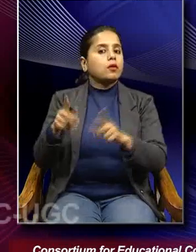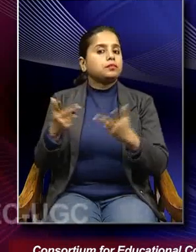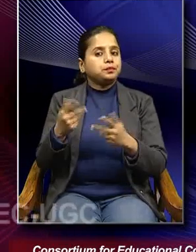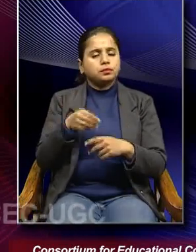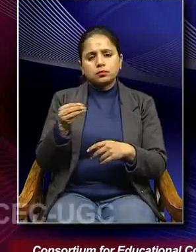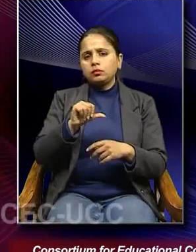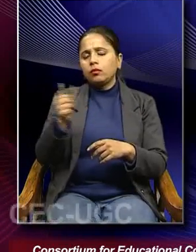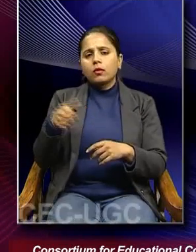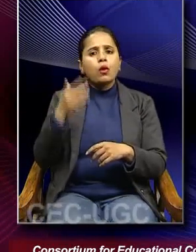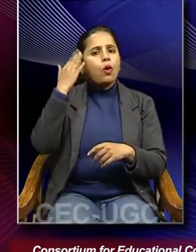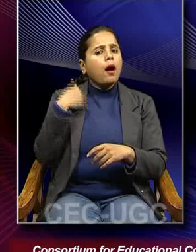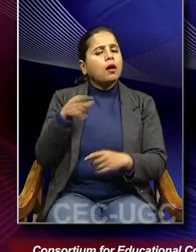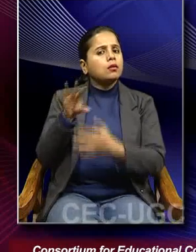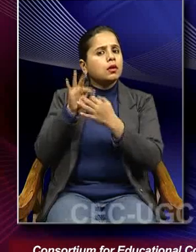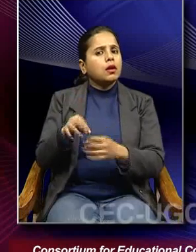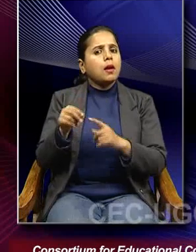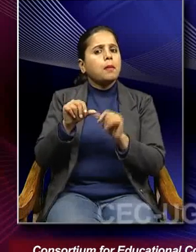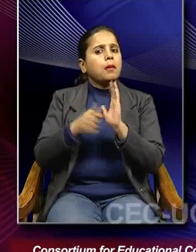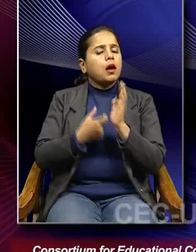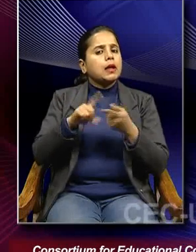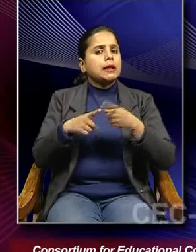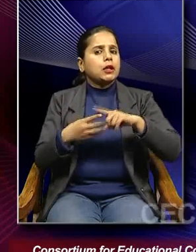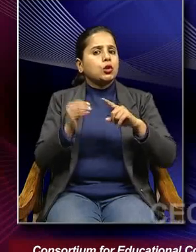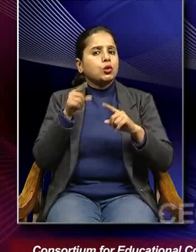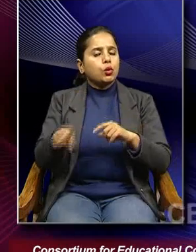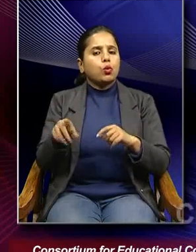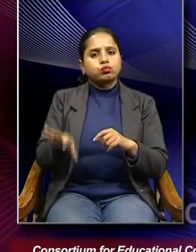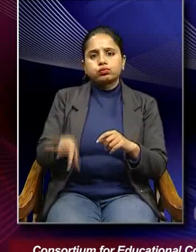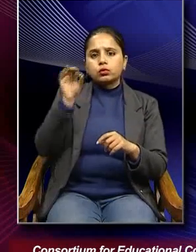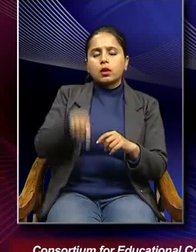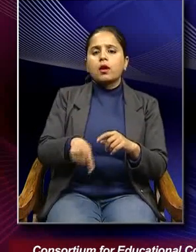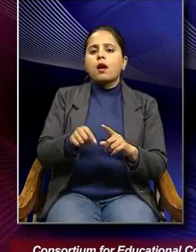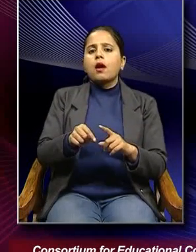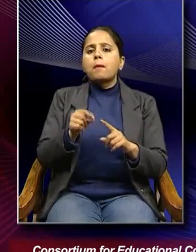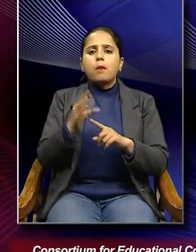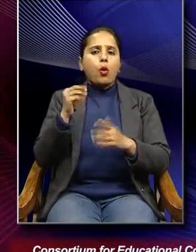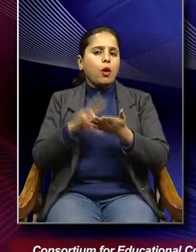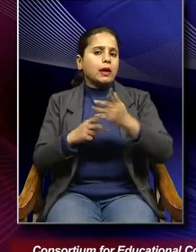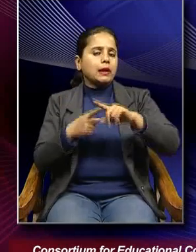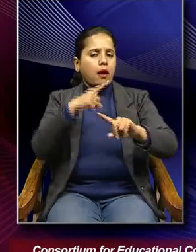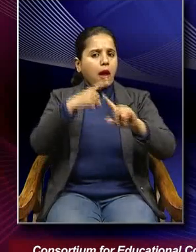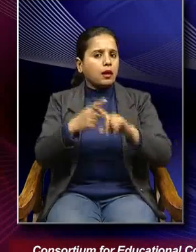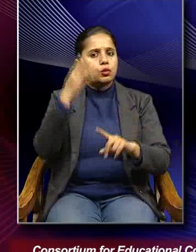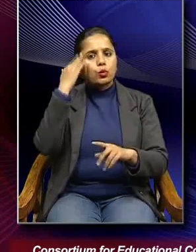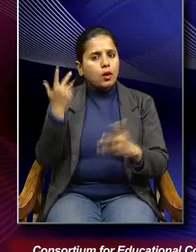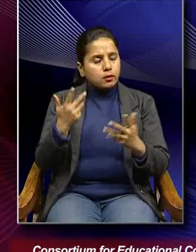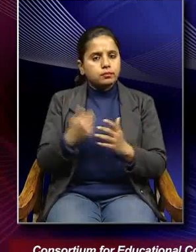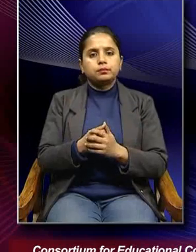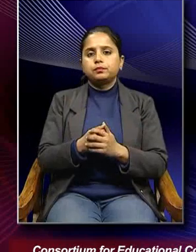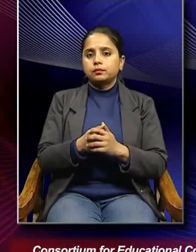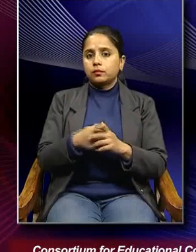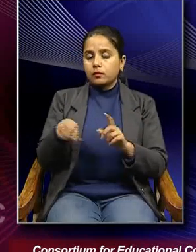Y will be referred to as Pareto preferred to point X. And